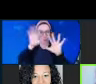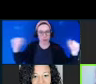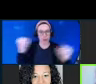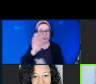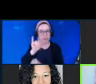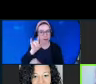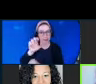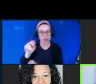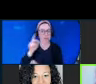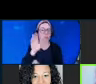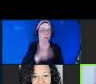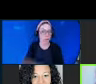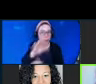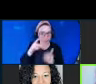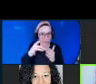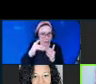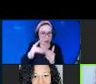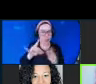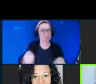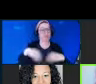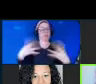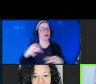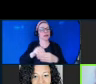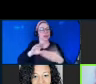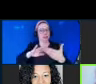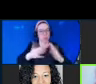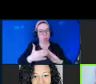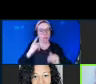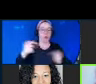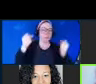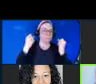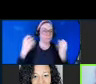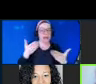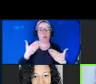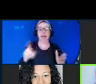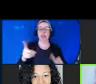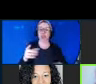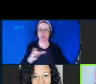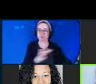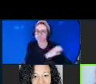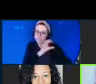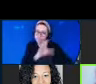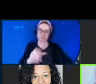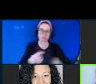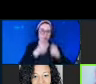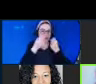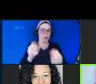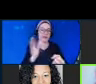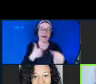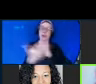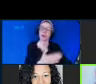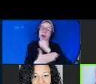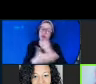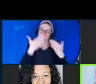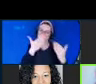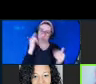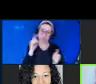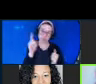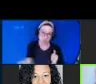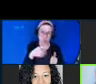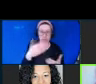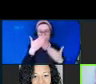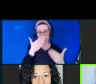the leadership you provide in the community, for the many ways in which you strengthen our country. We are grateful for you, and we are so grateful to